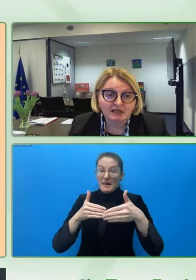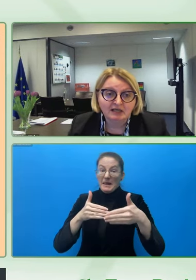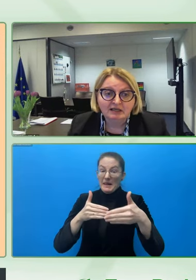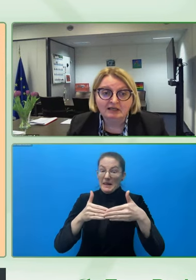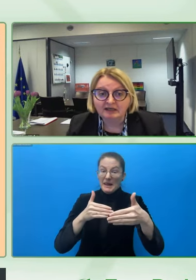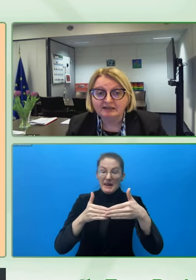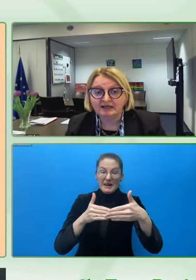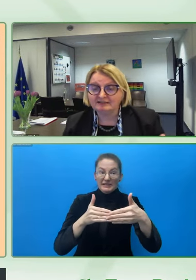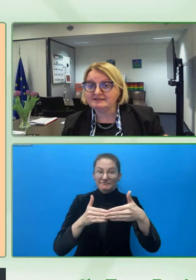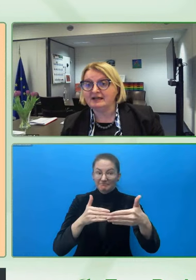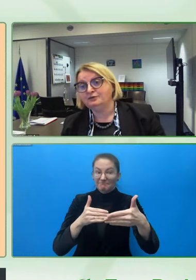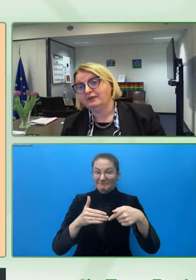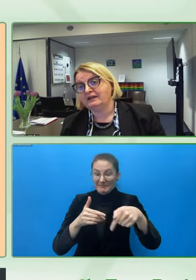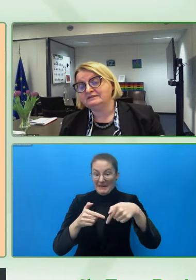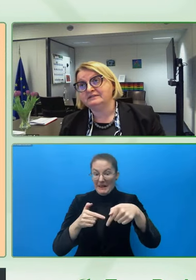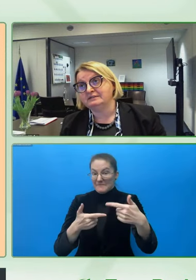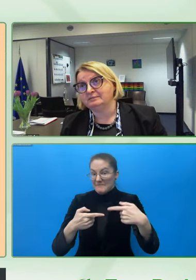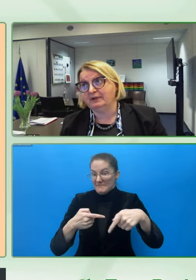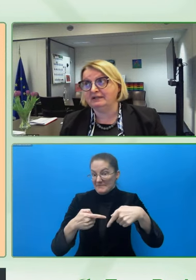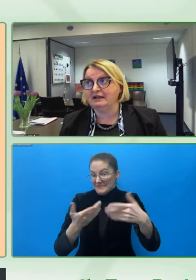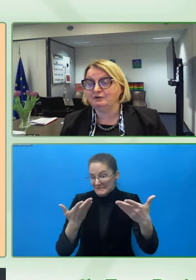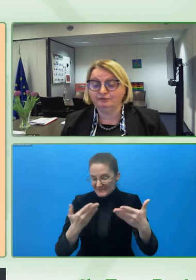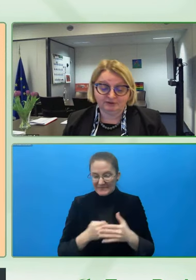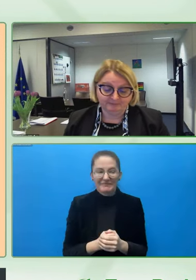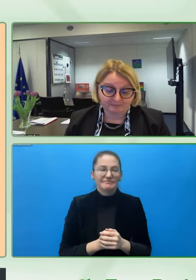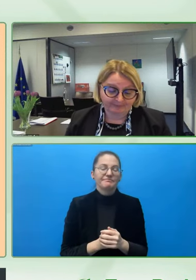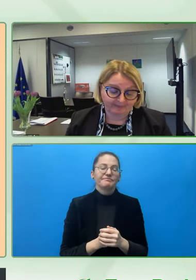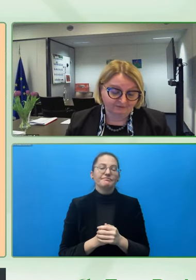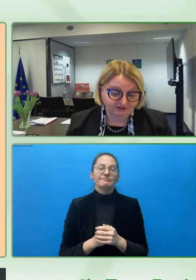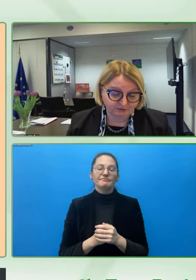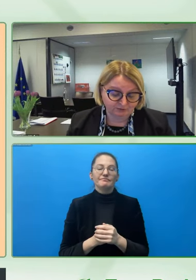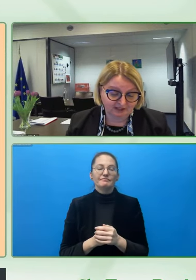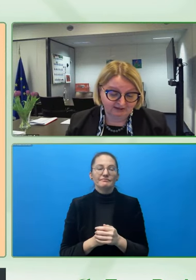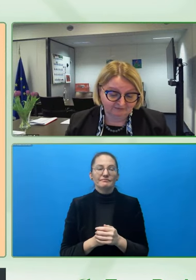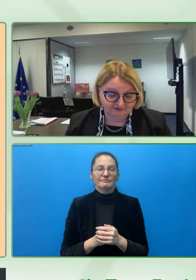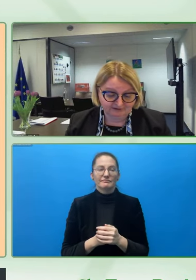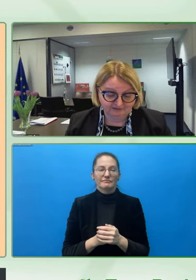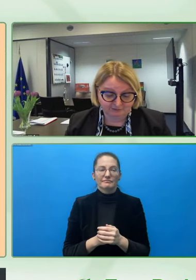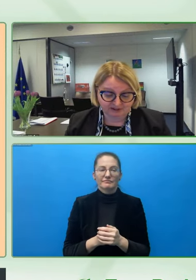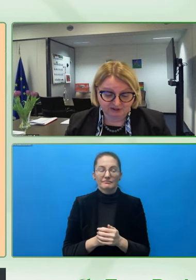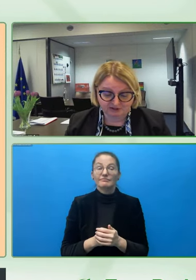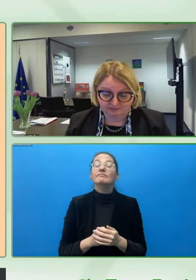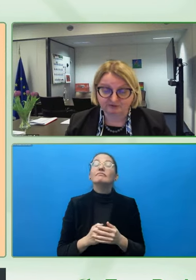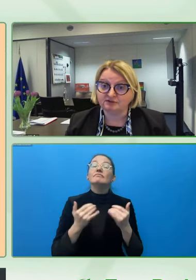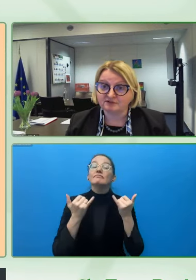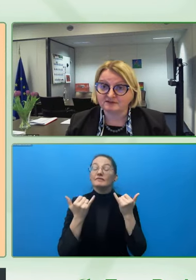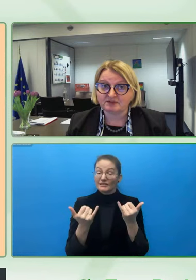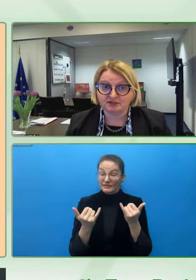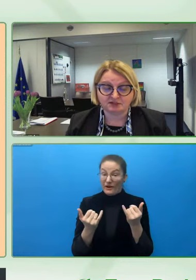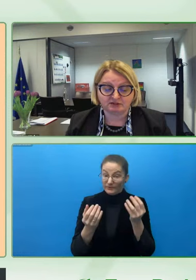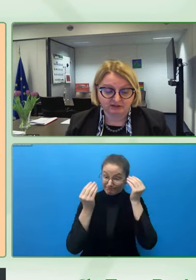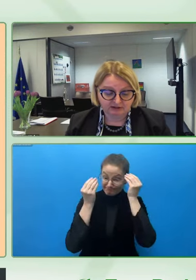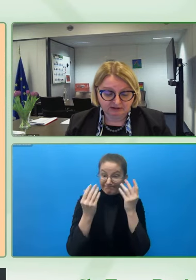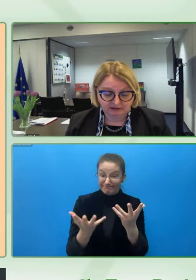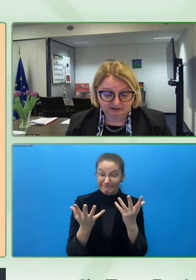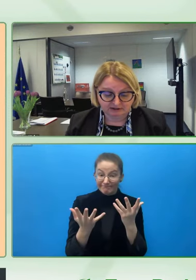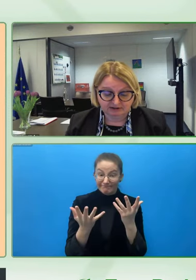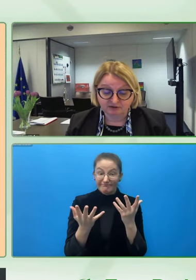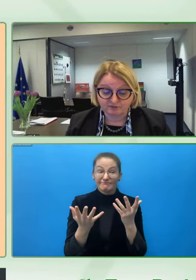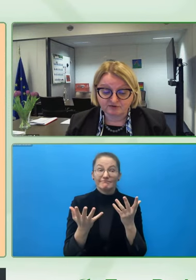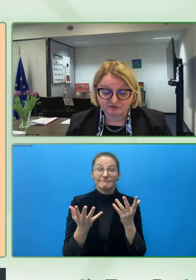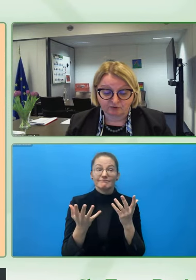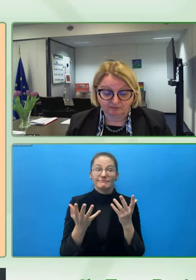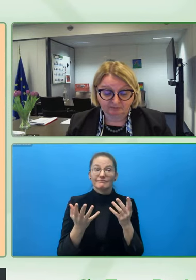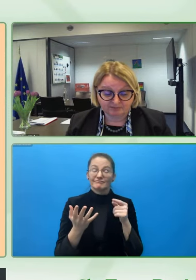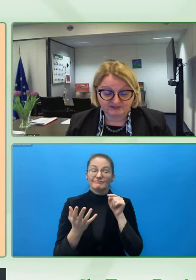issues. Like, I can tell you that by now we do have the information about the transposition